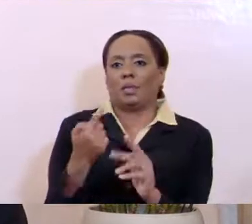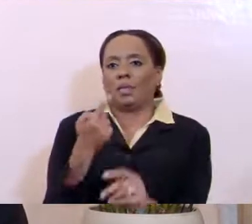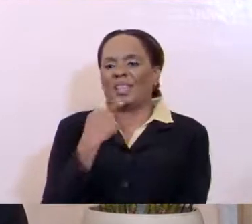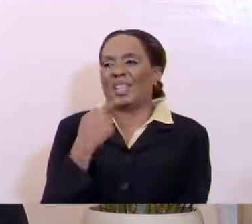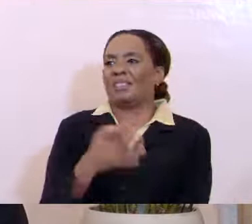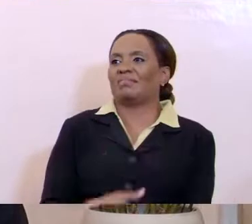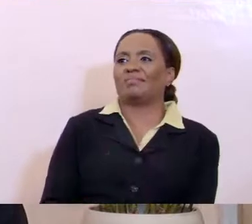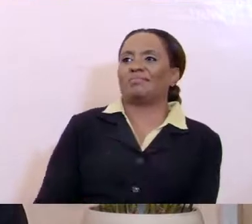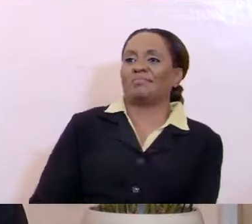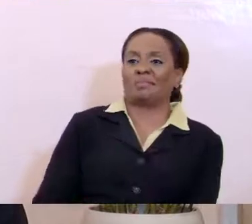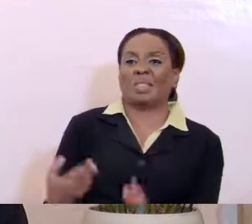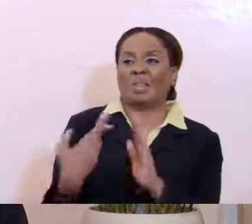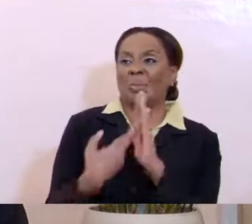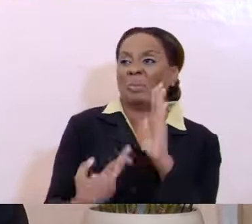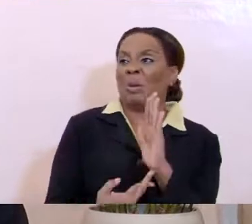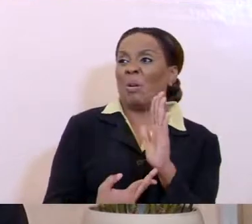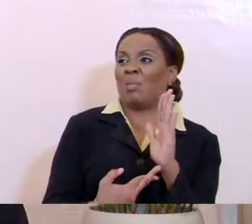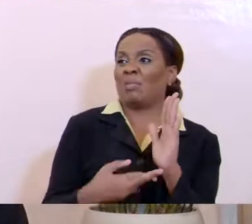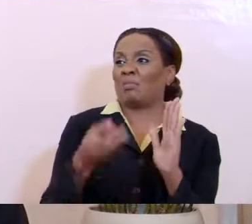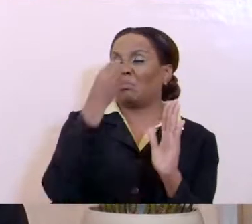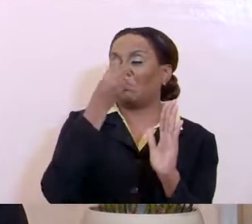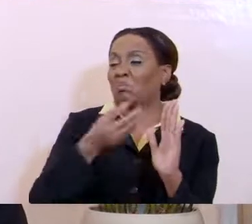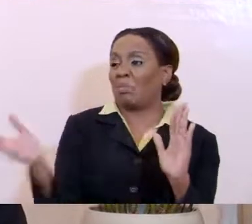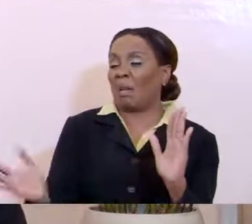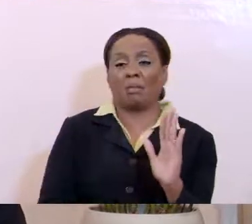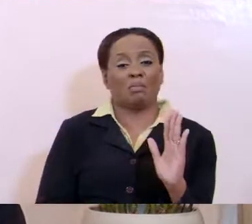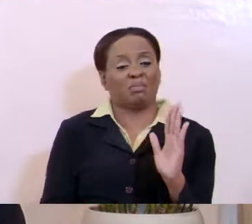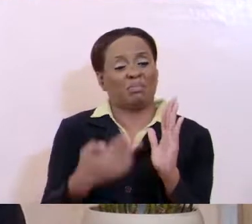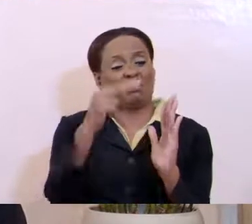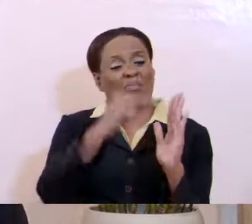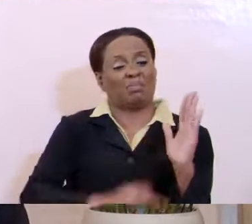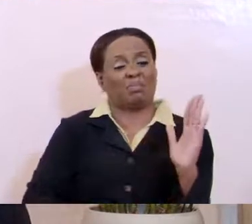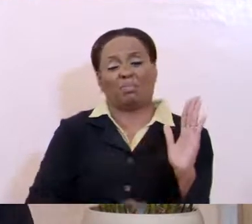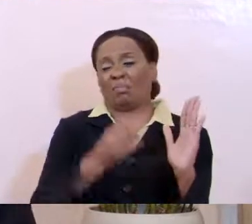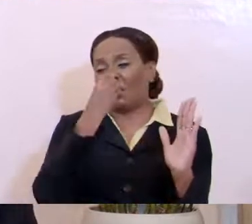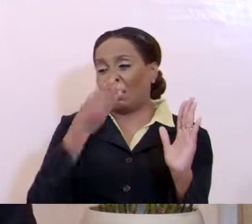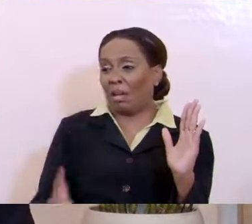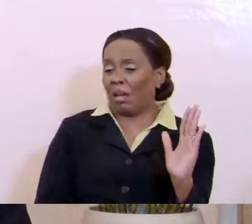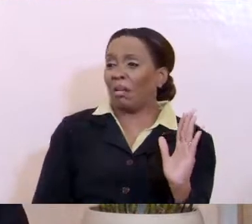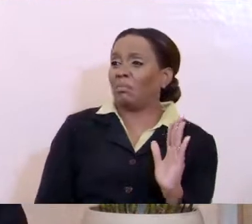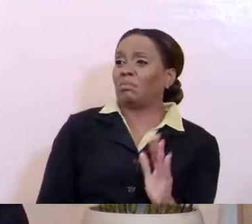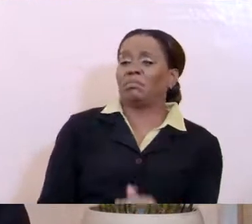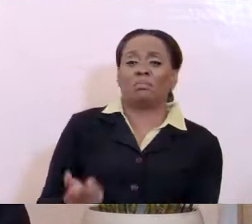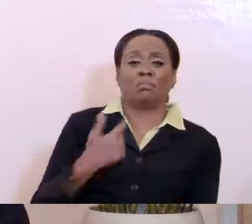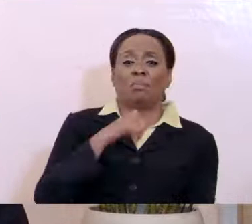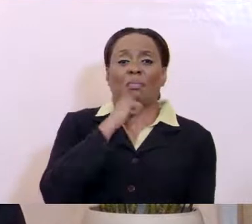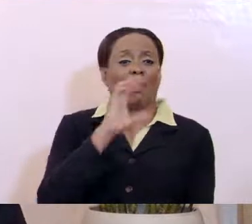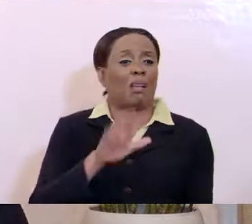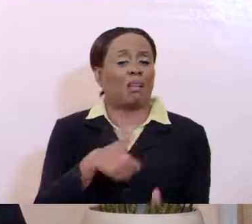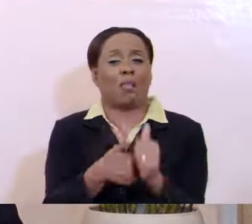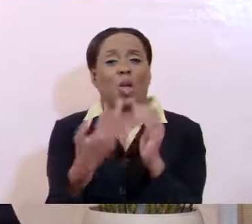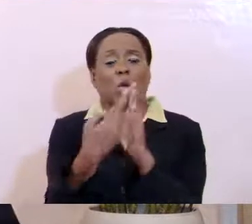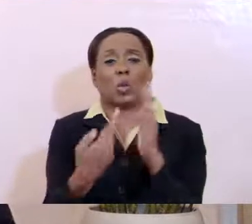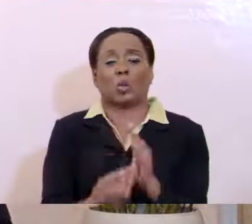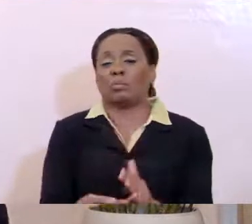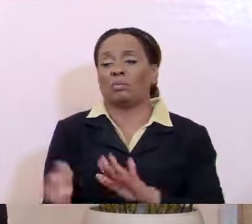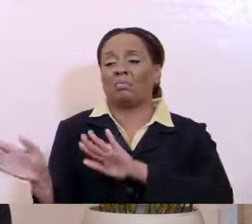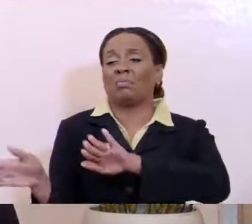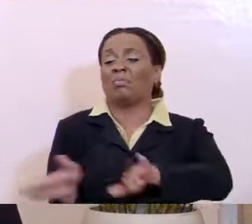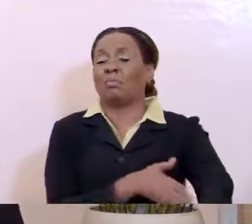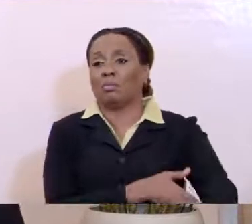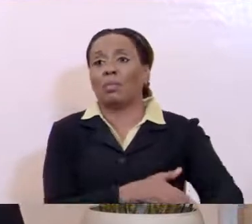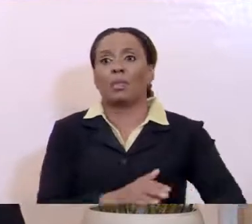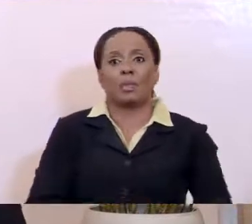callous disregard for their own safety and a callous disregard for the safety of the individuals with